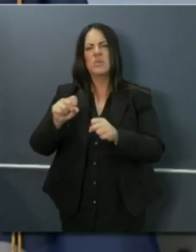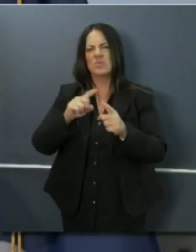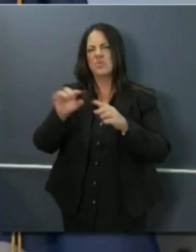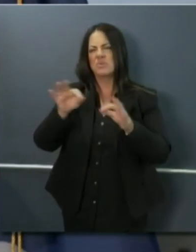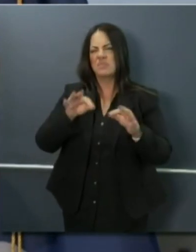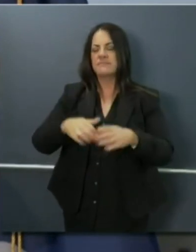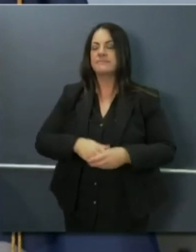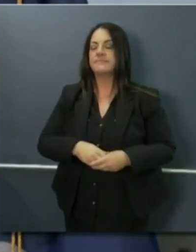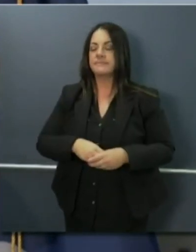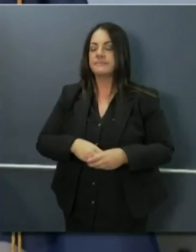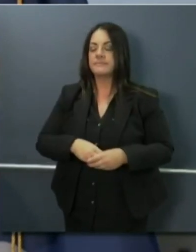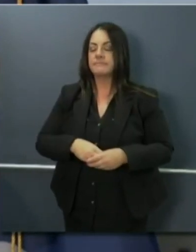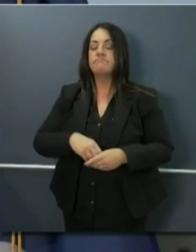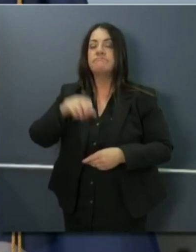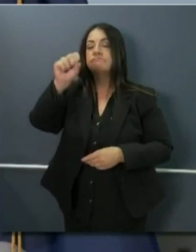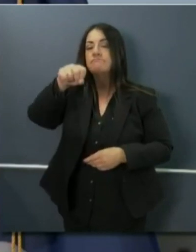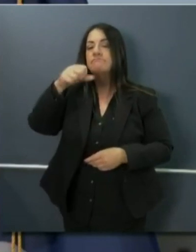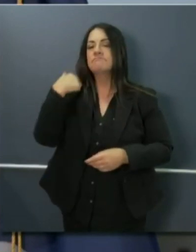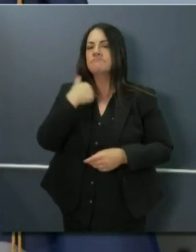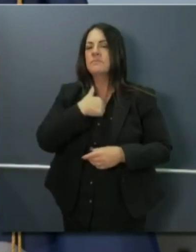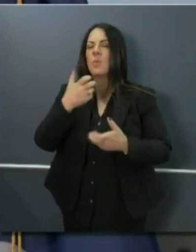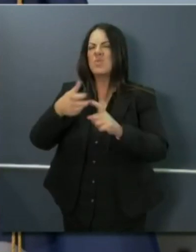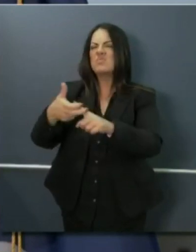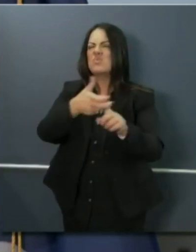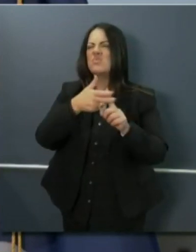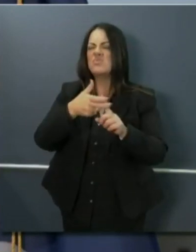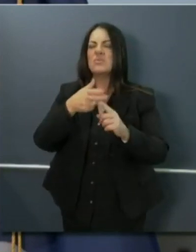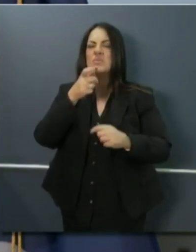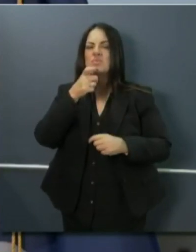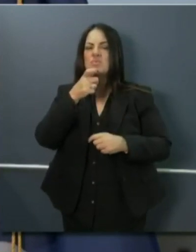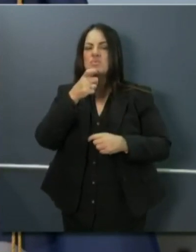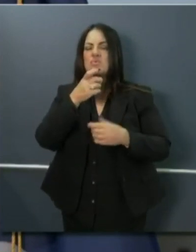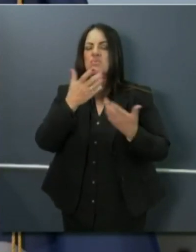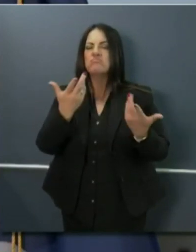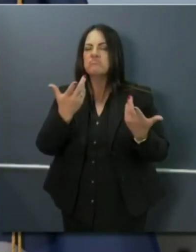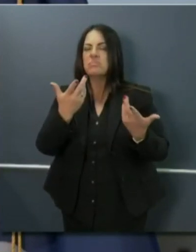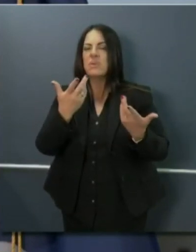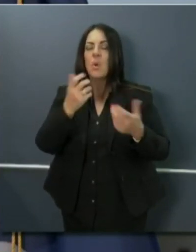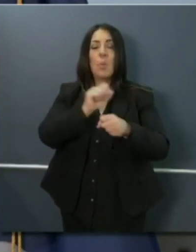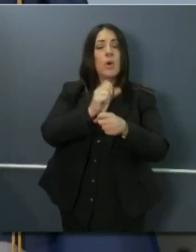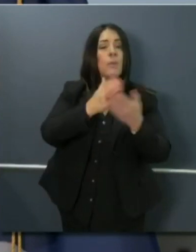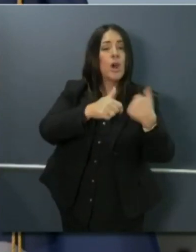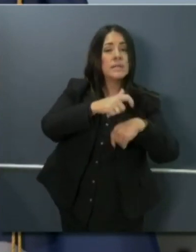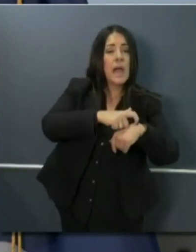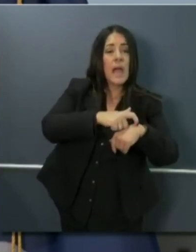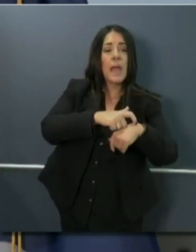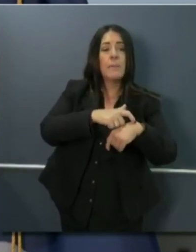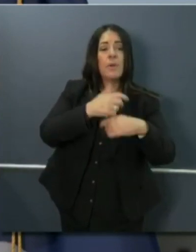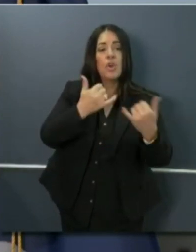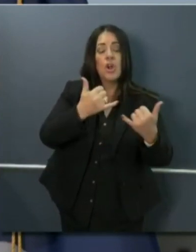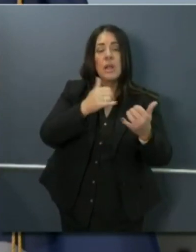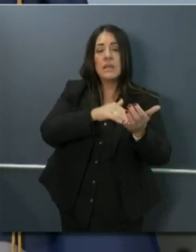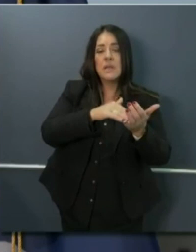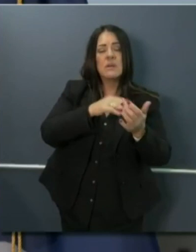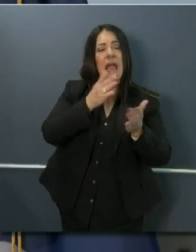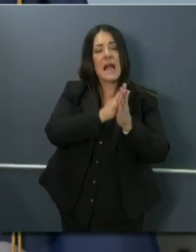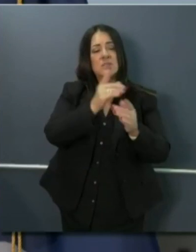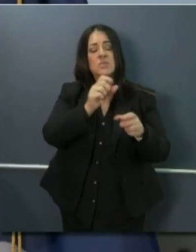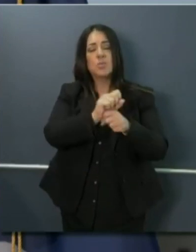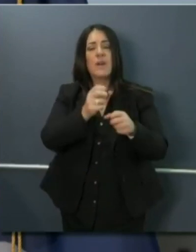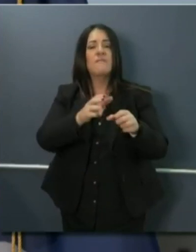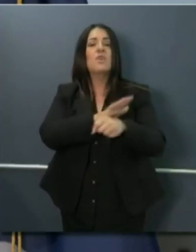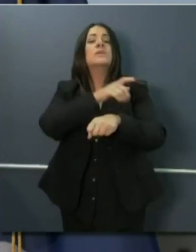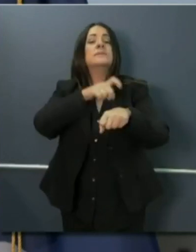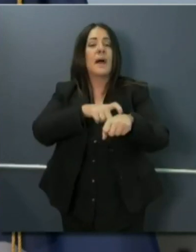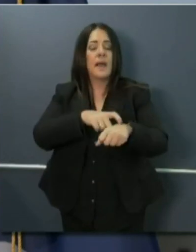retired and active folks, people who have part-time roles now who can increase their hours. And to your specific